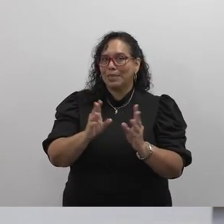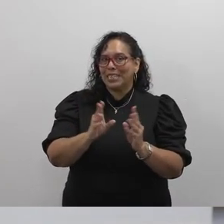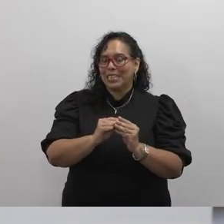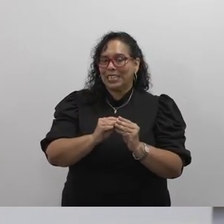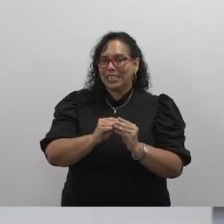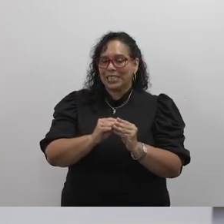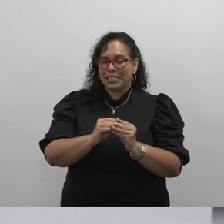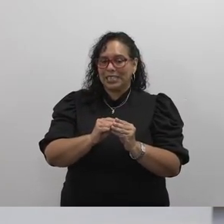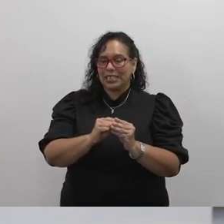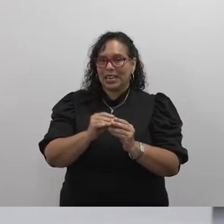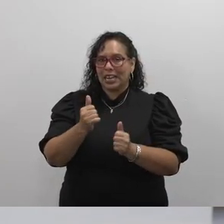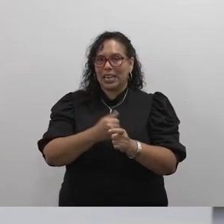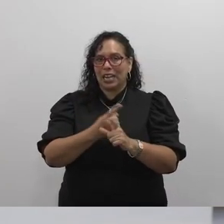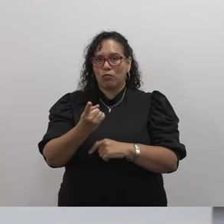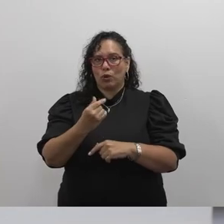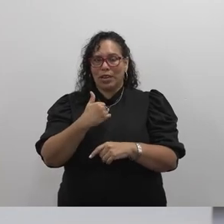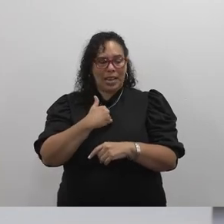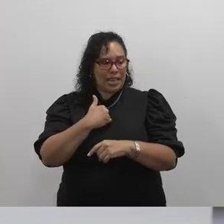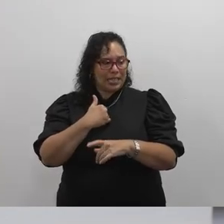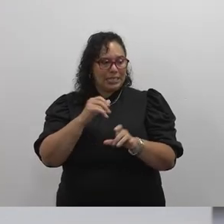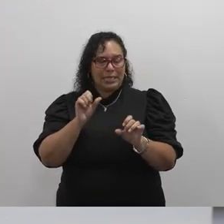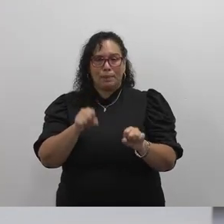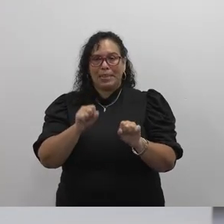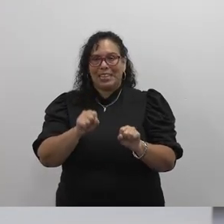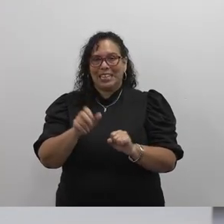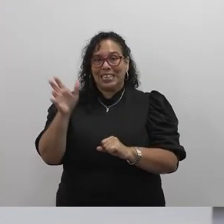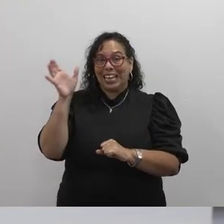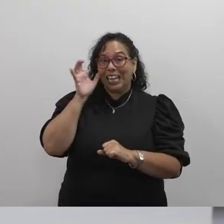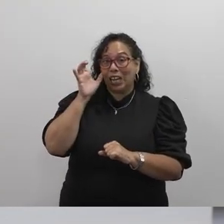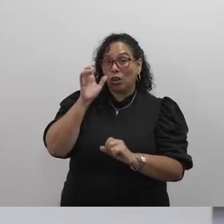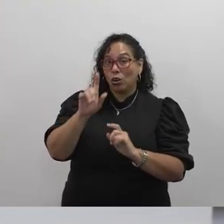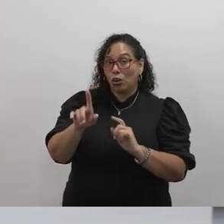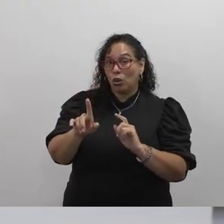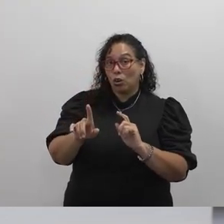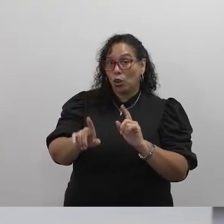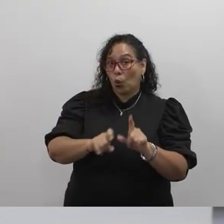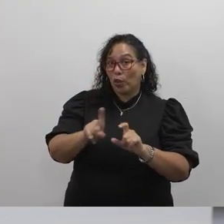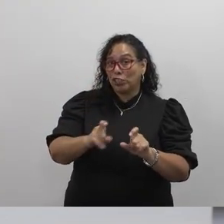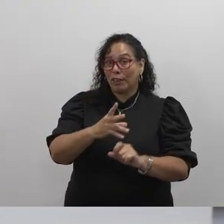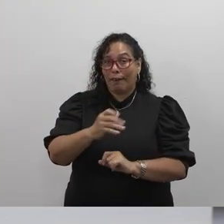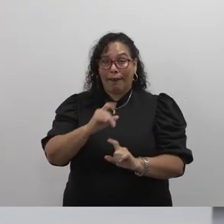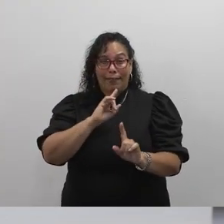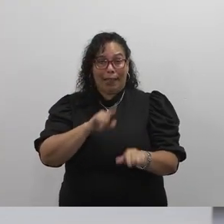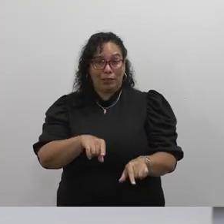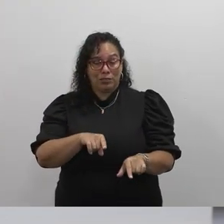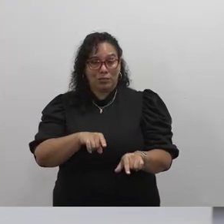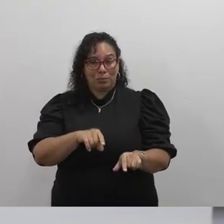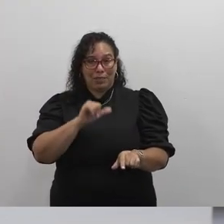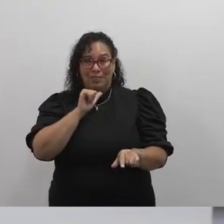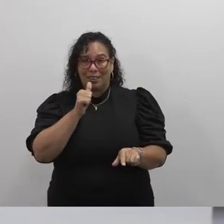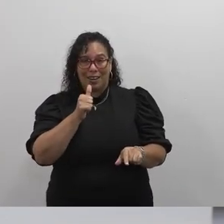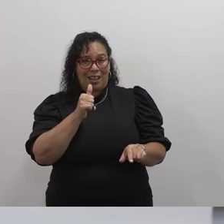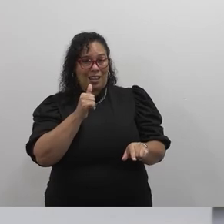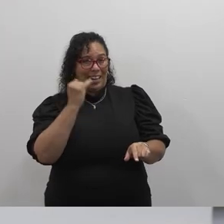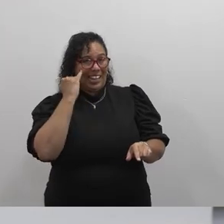then everybody has the ability to hear the question and the answer. And so I'm